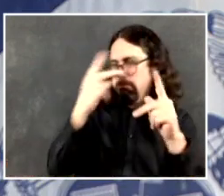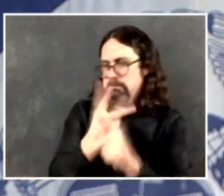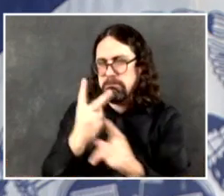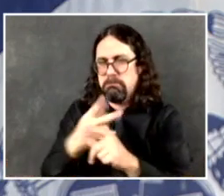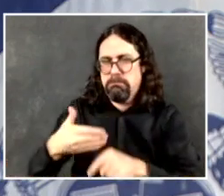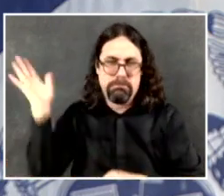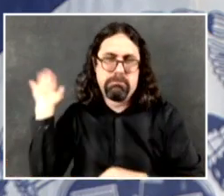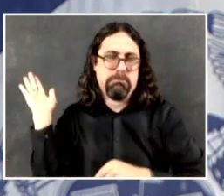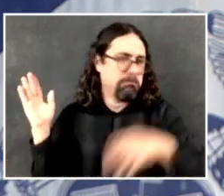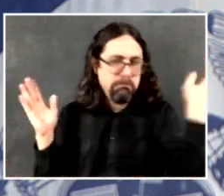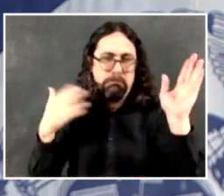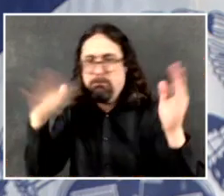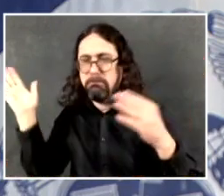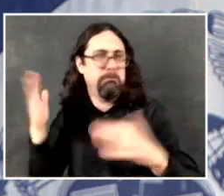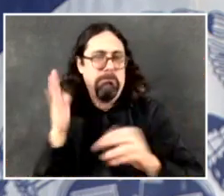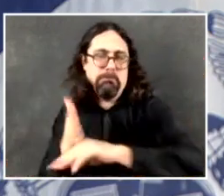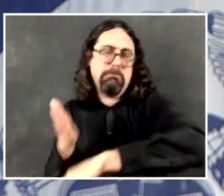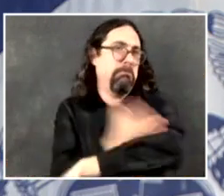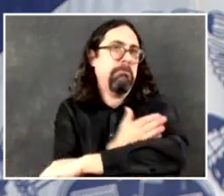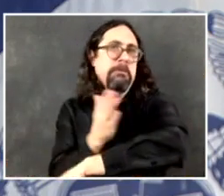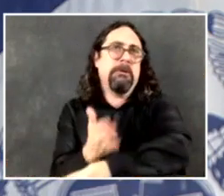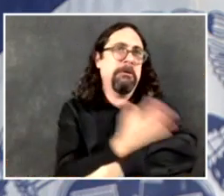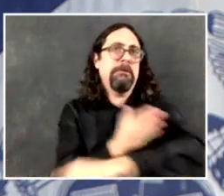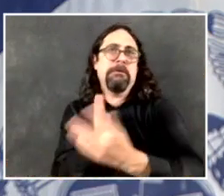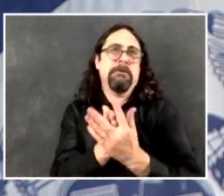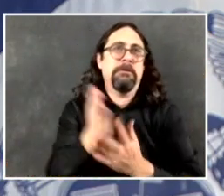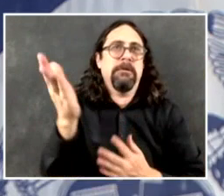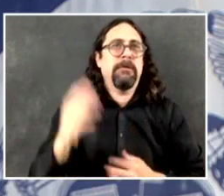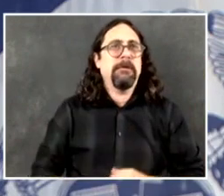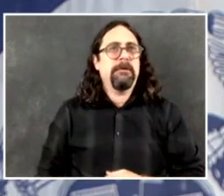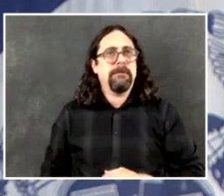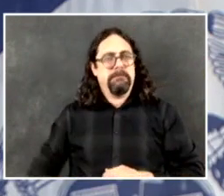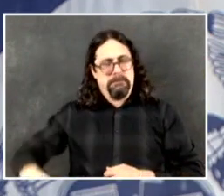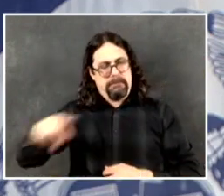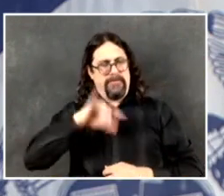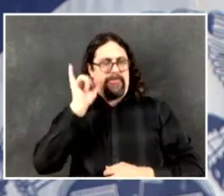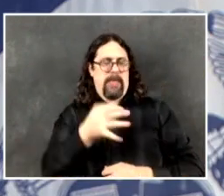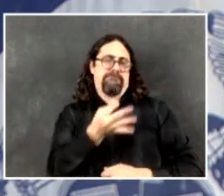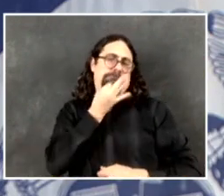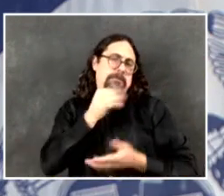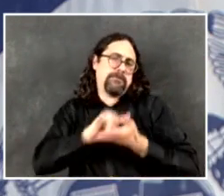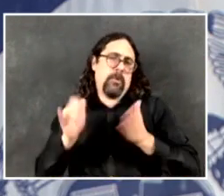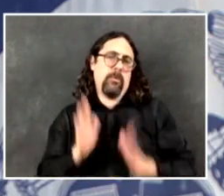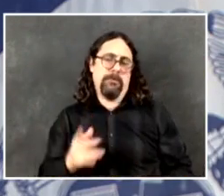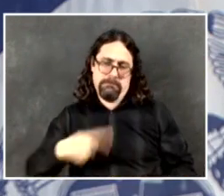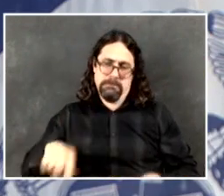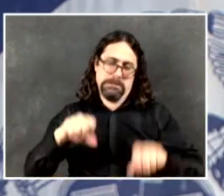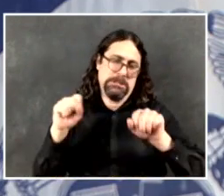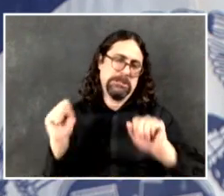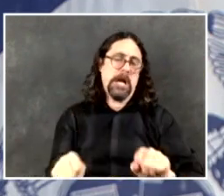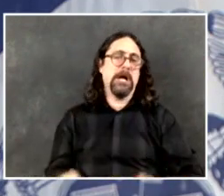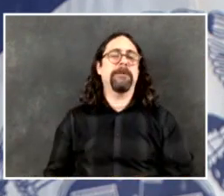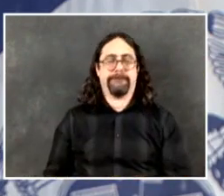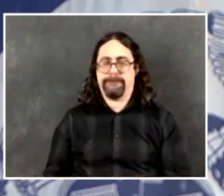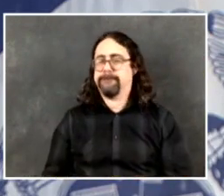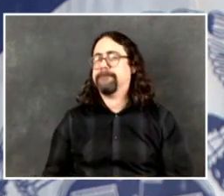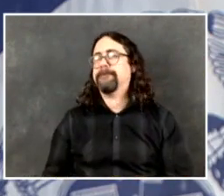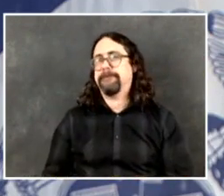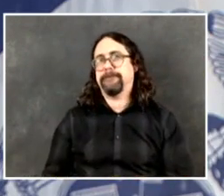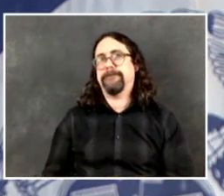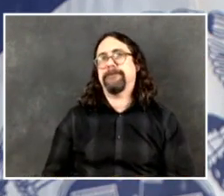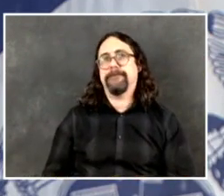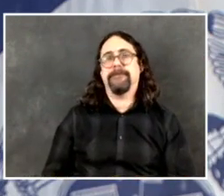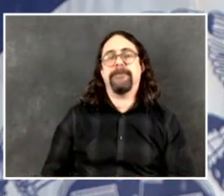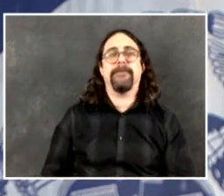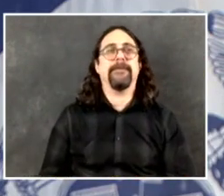So today I'm going to start talking to you about how we're going to approach this. And this is going to be a